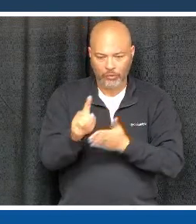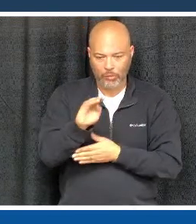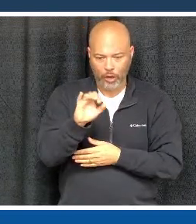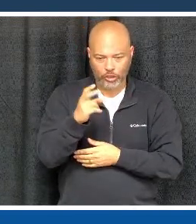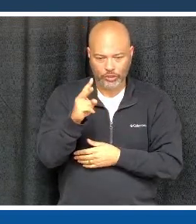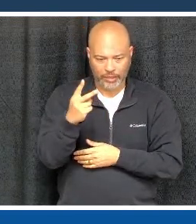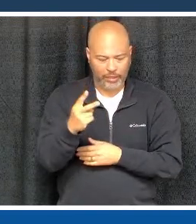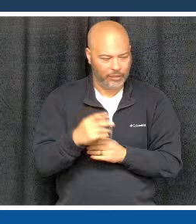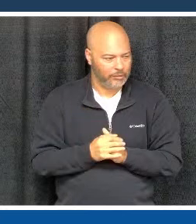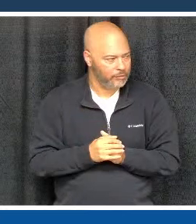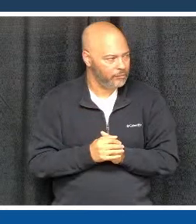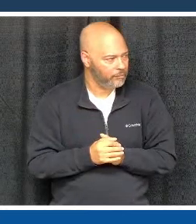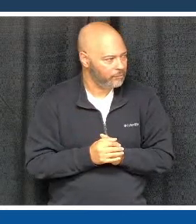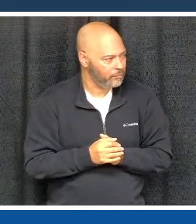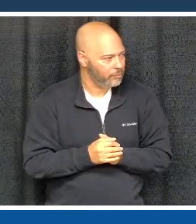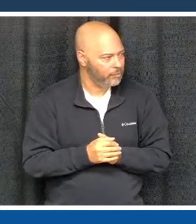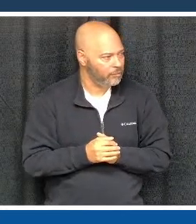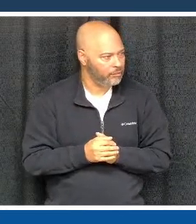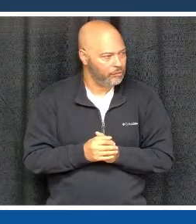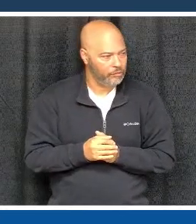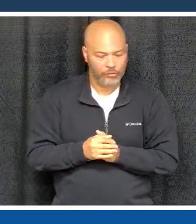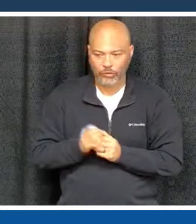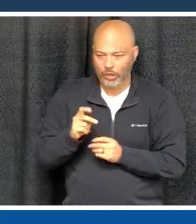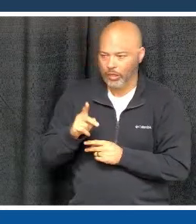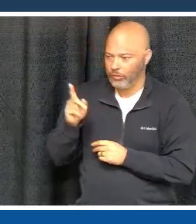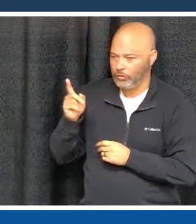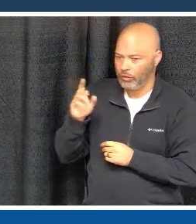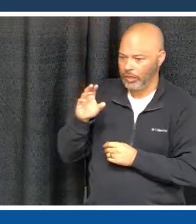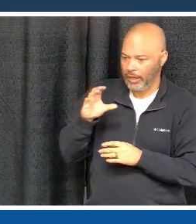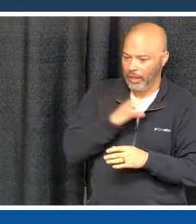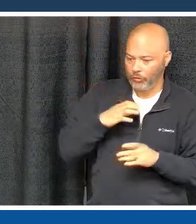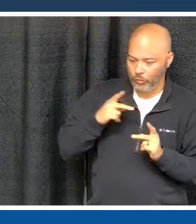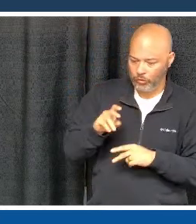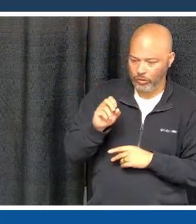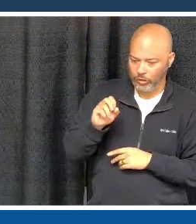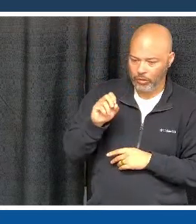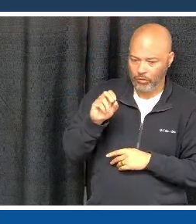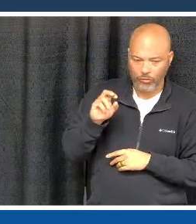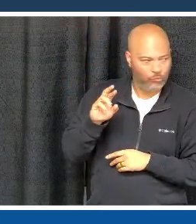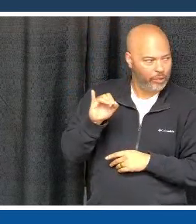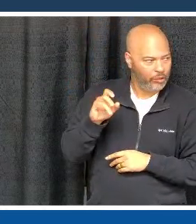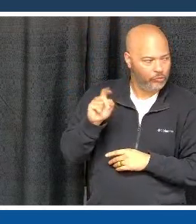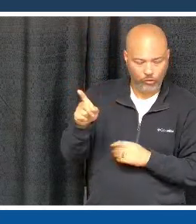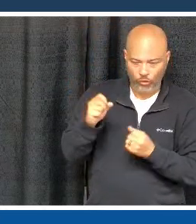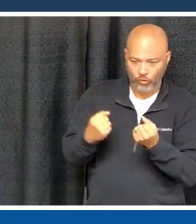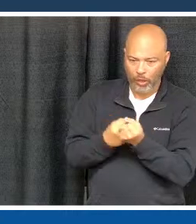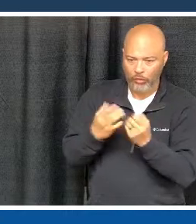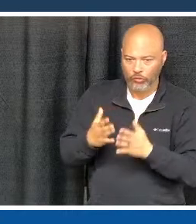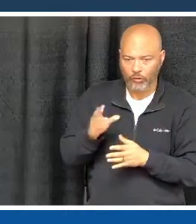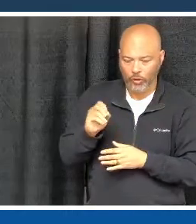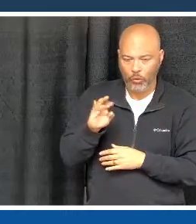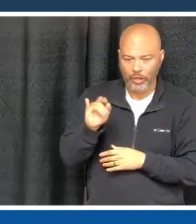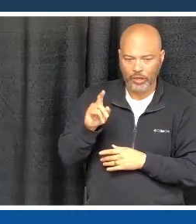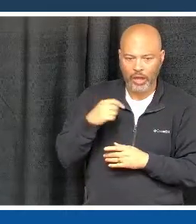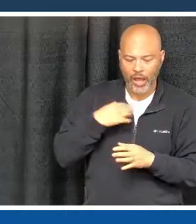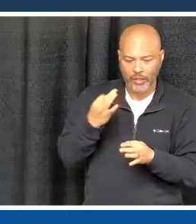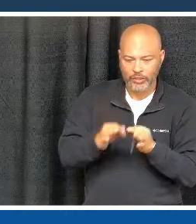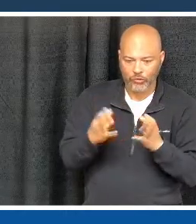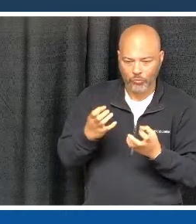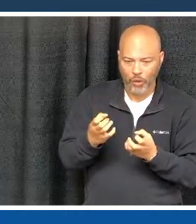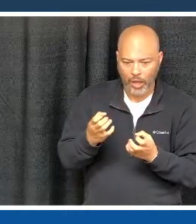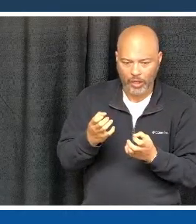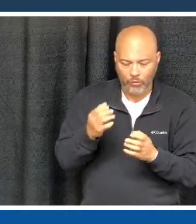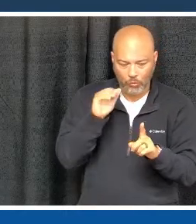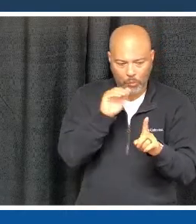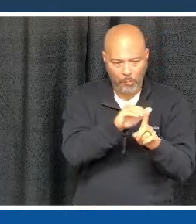Okay. Councilperson Reynolds, you're the sponsor of that ordinance. You're recognized. Yes, thank you, Mayor. I just wanted to kind